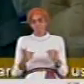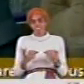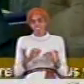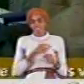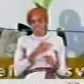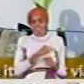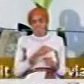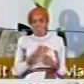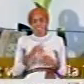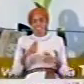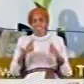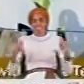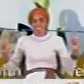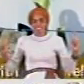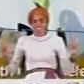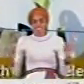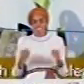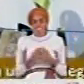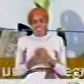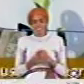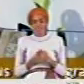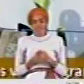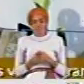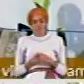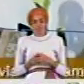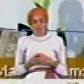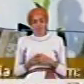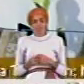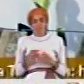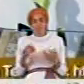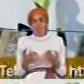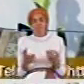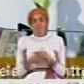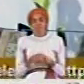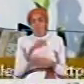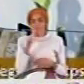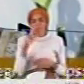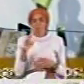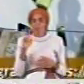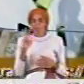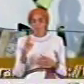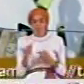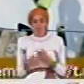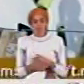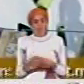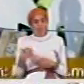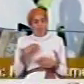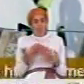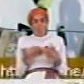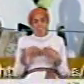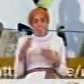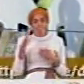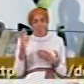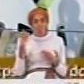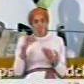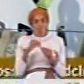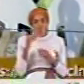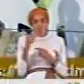supernatural. Today just day two. We have four more days to go.